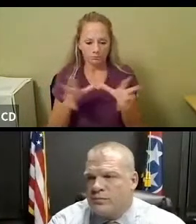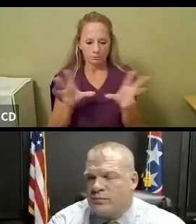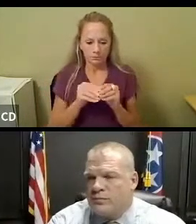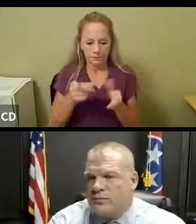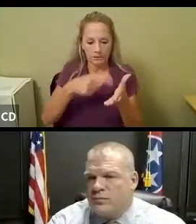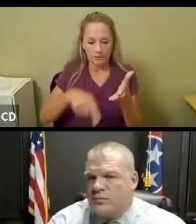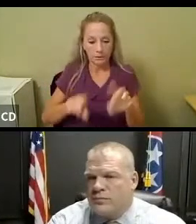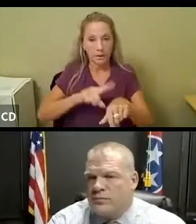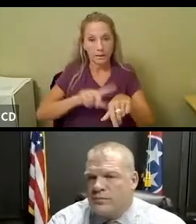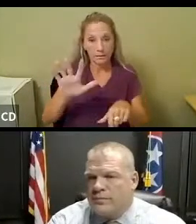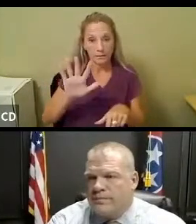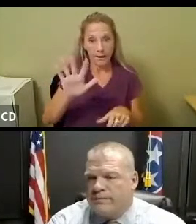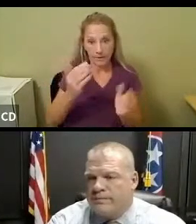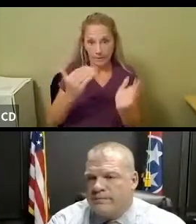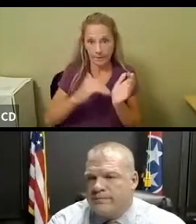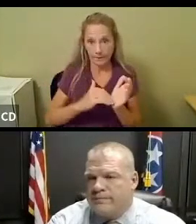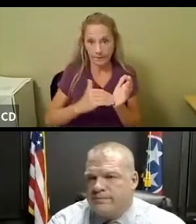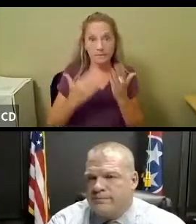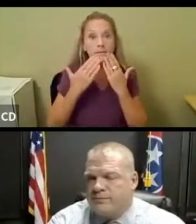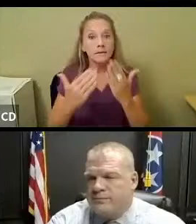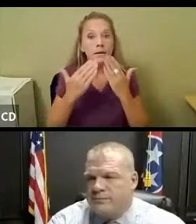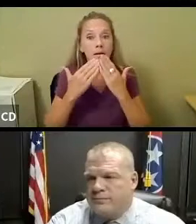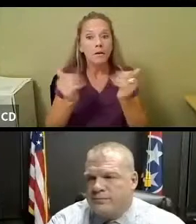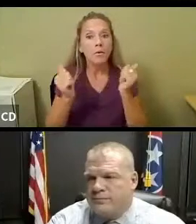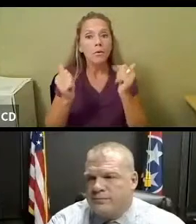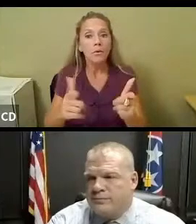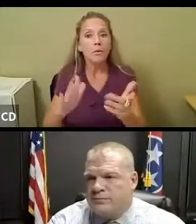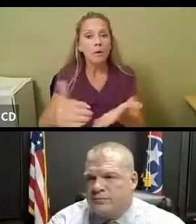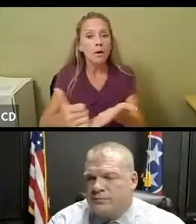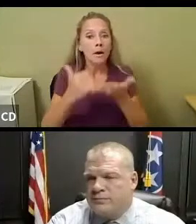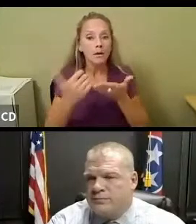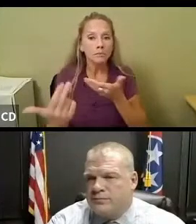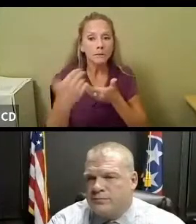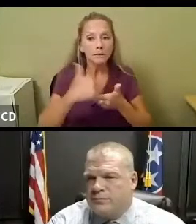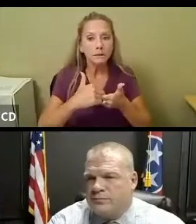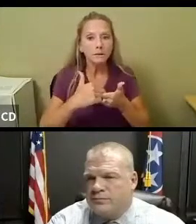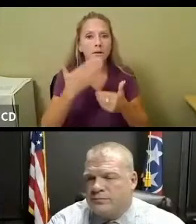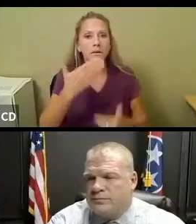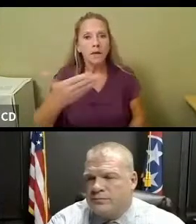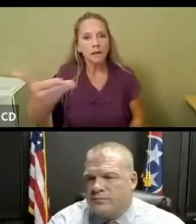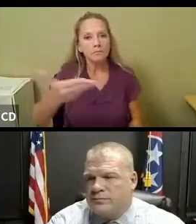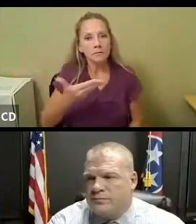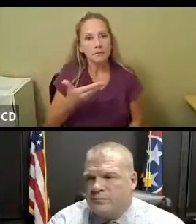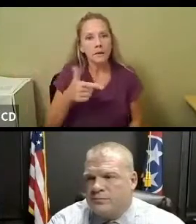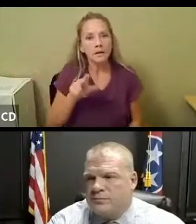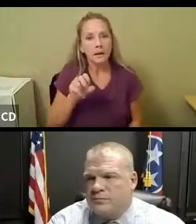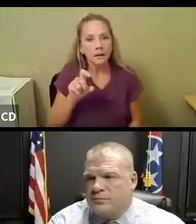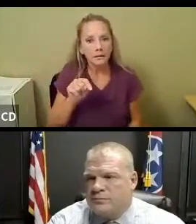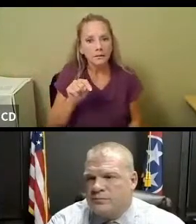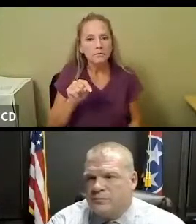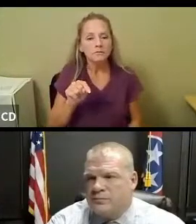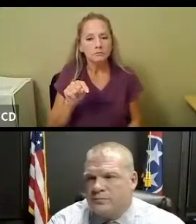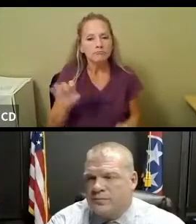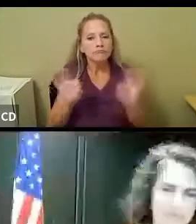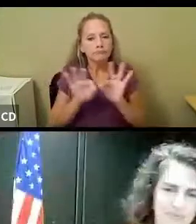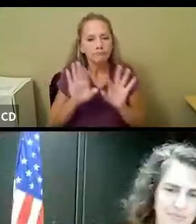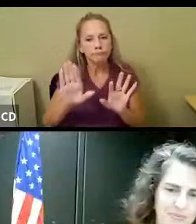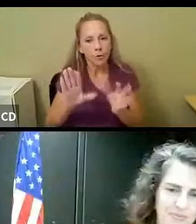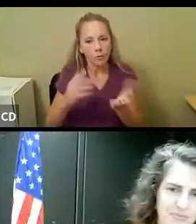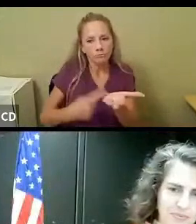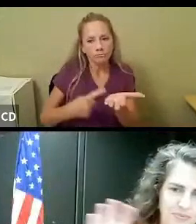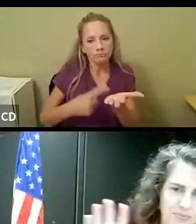at 5 o'clock again. Thanks for everybody's help, participation. Thank our guests for their very valuable input as well.